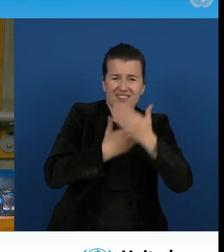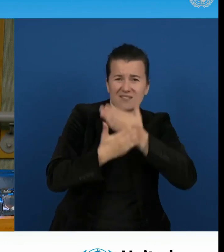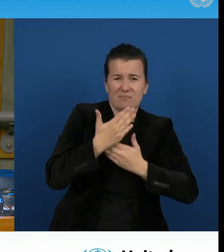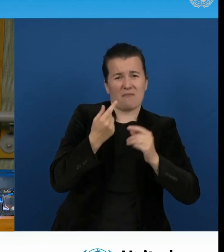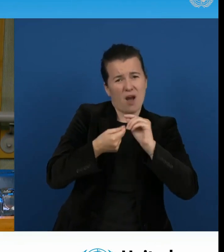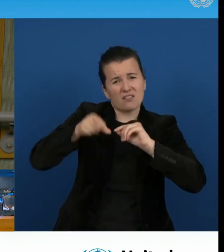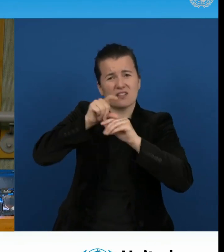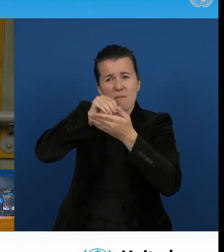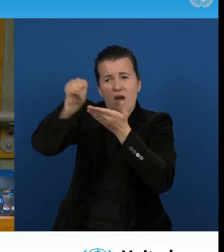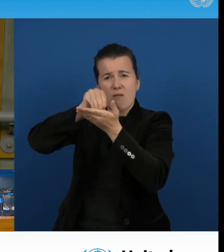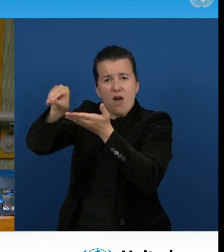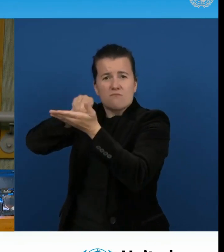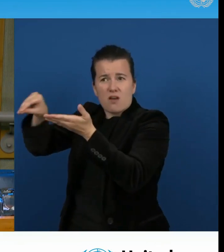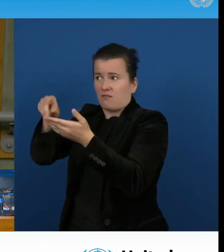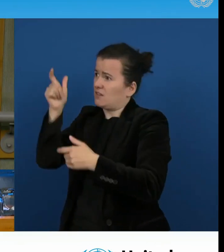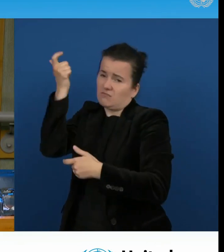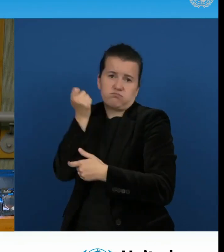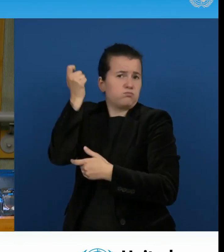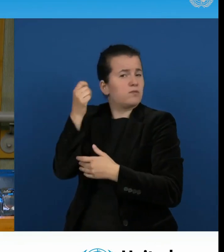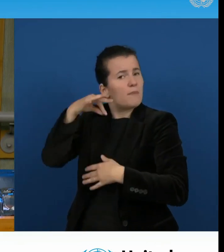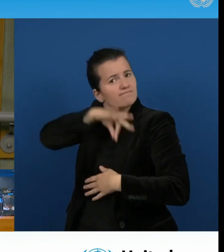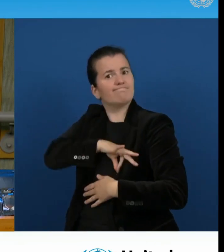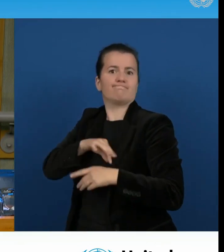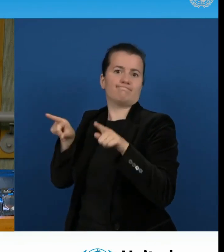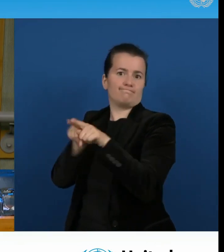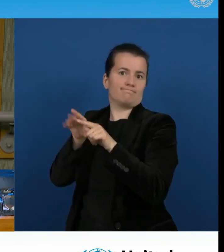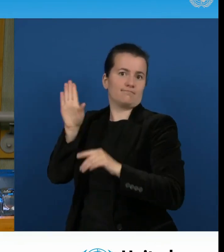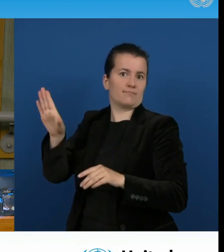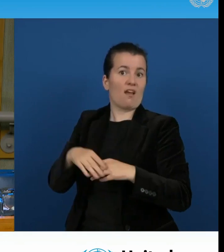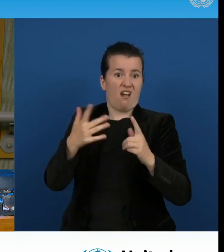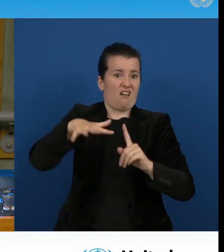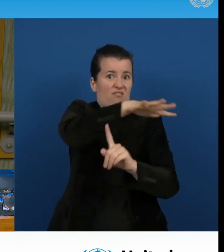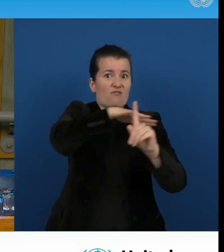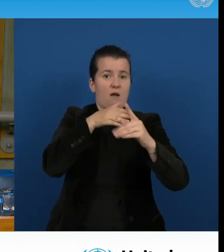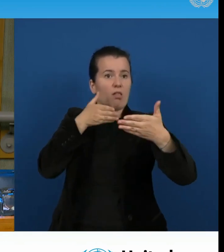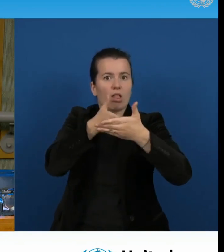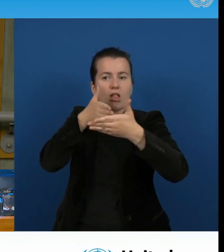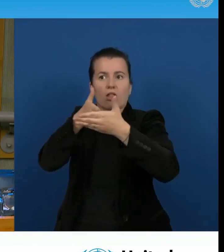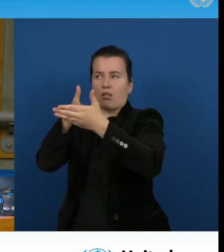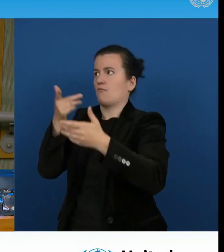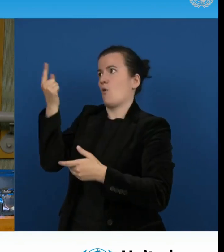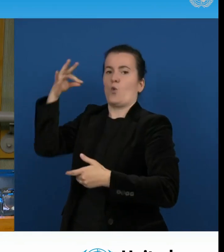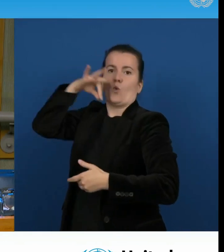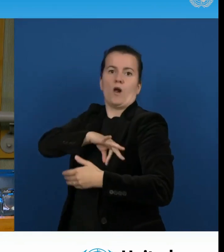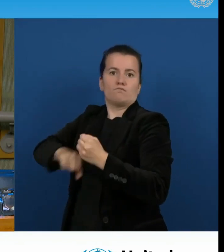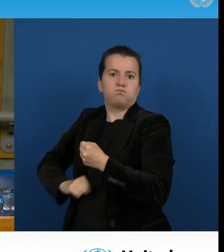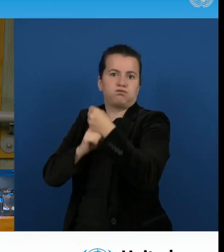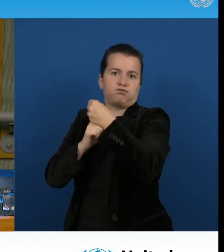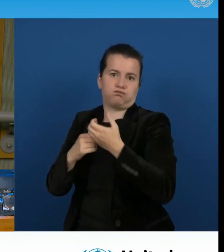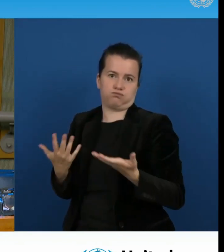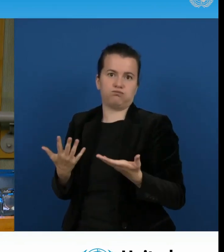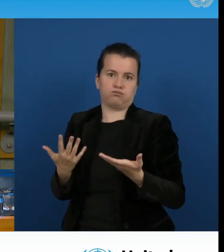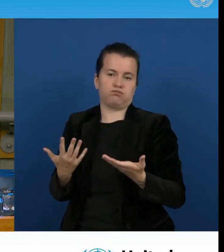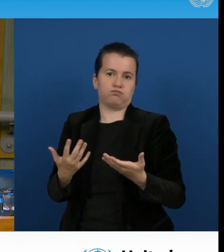typically inaccessible and exclusionary environments. While much progress has been made to mainstream the